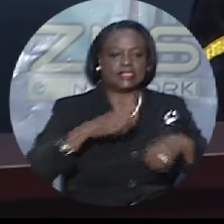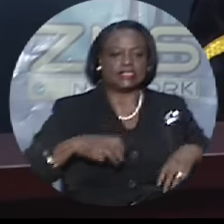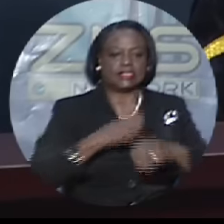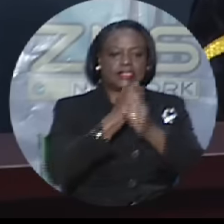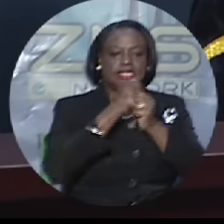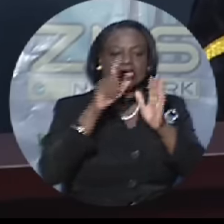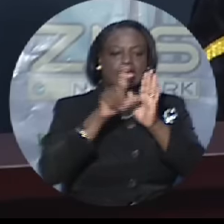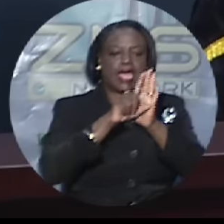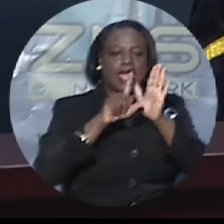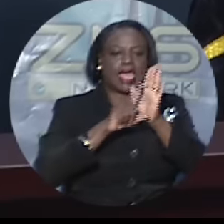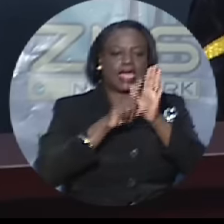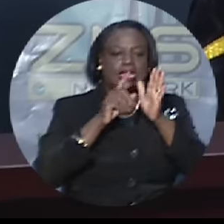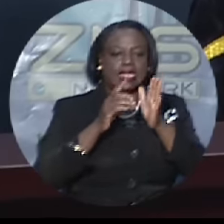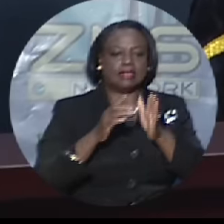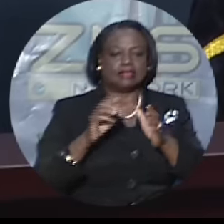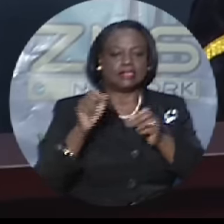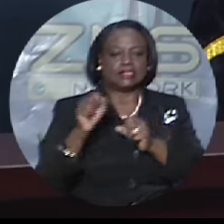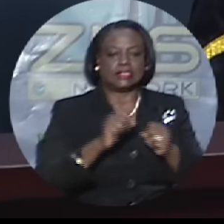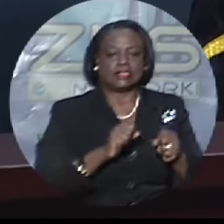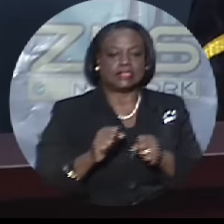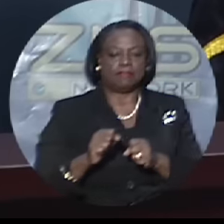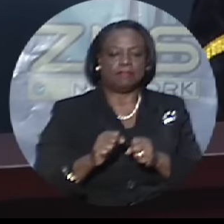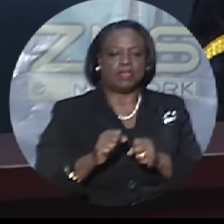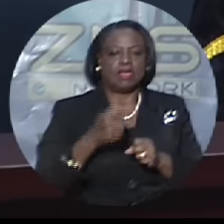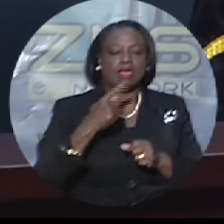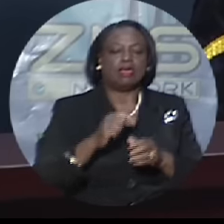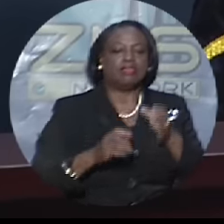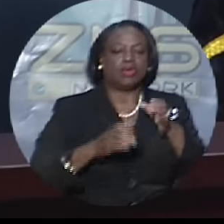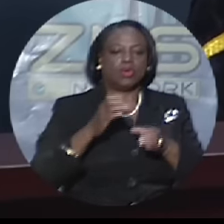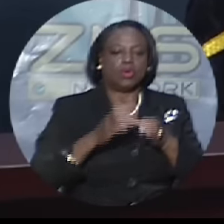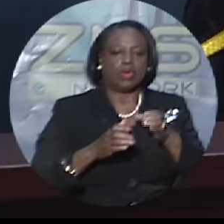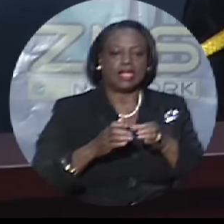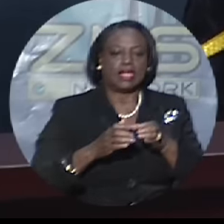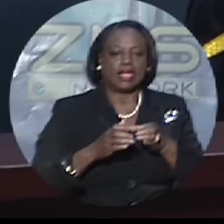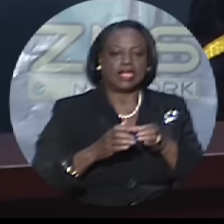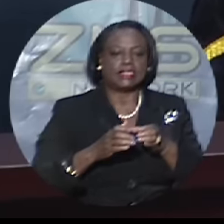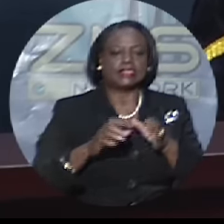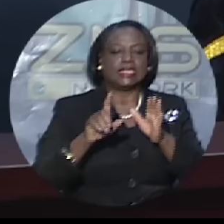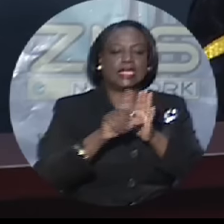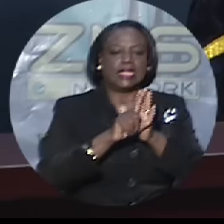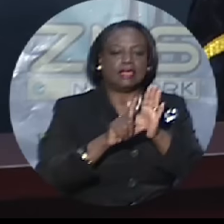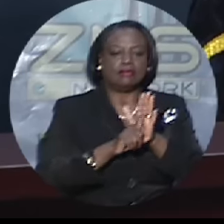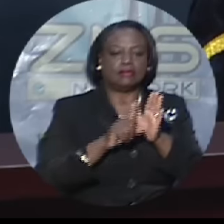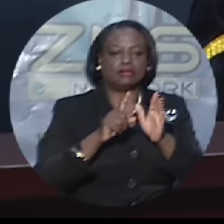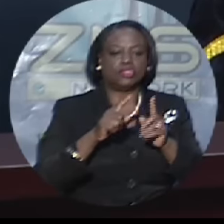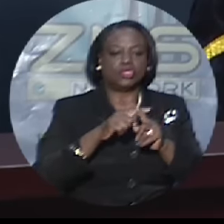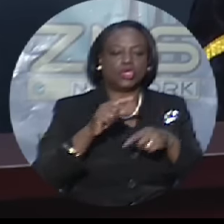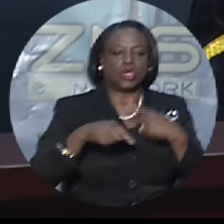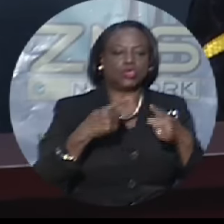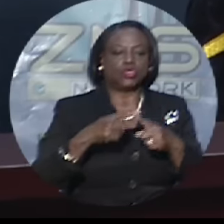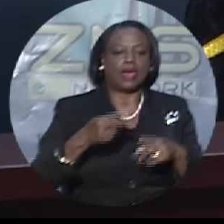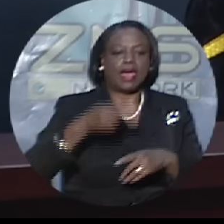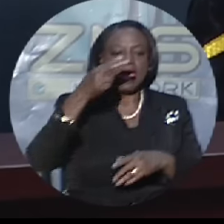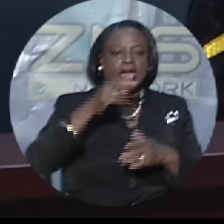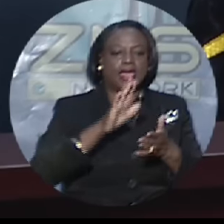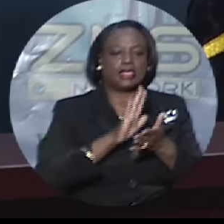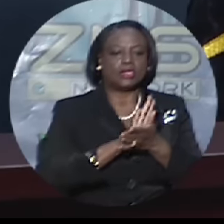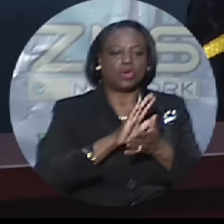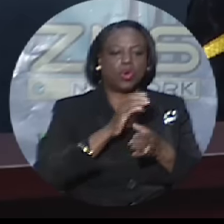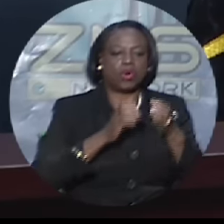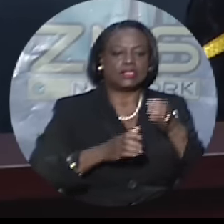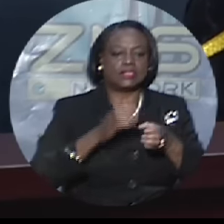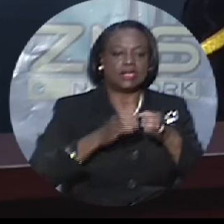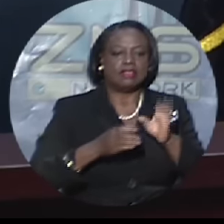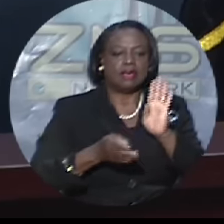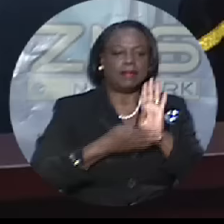courts are never at liberty to depart from a previous decision of a higher court on the basis that the decision is